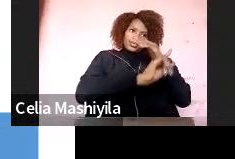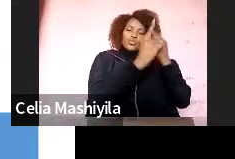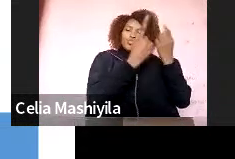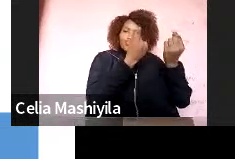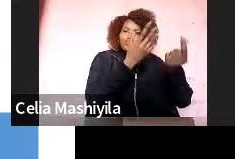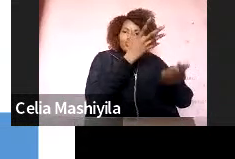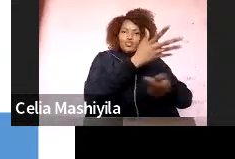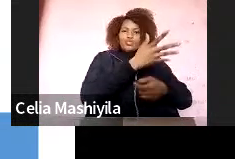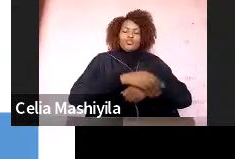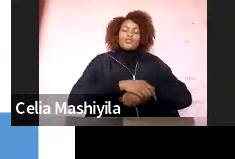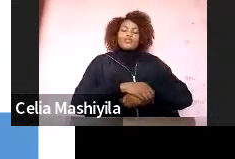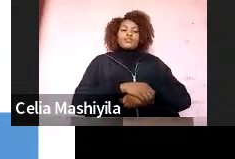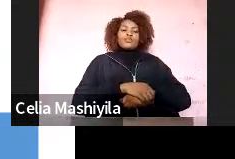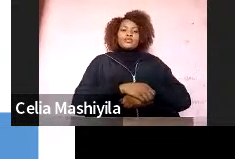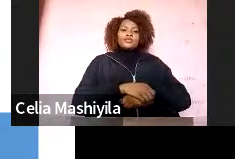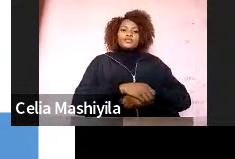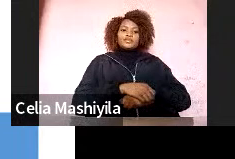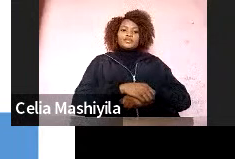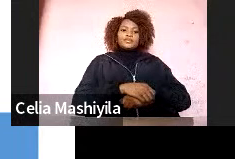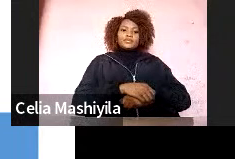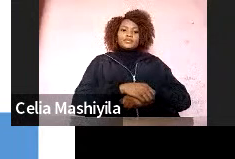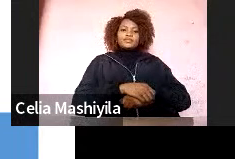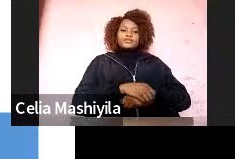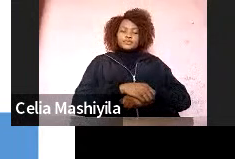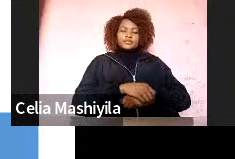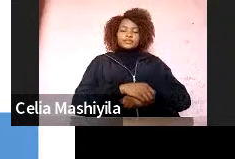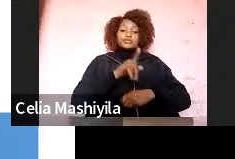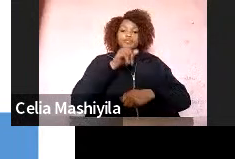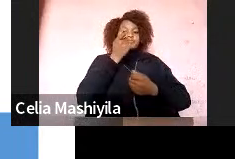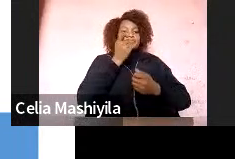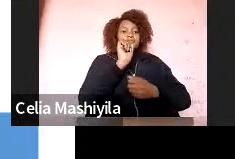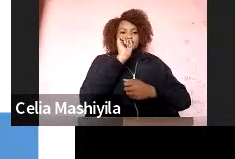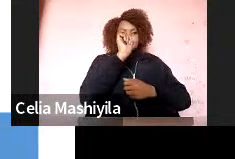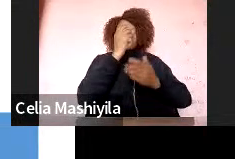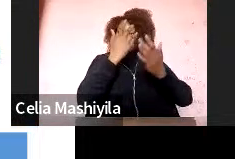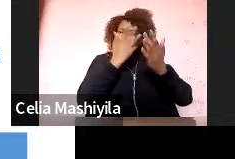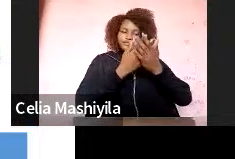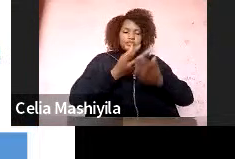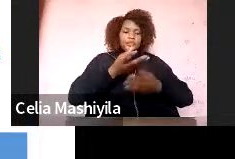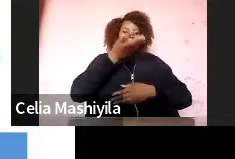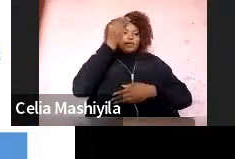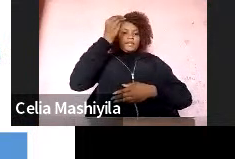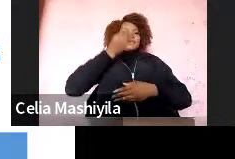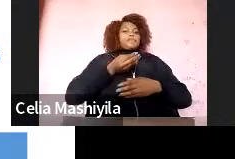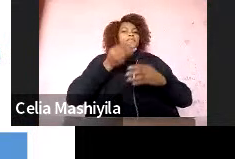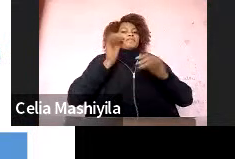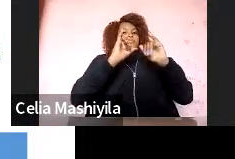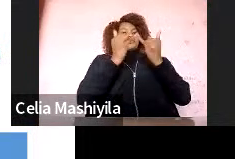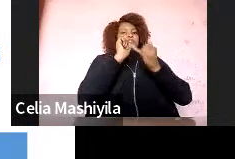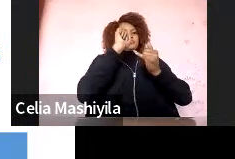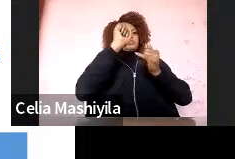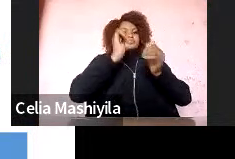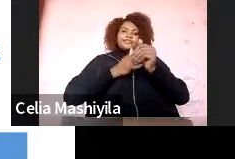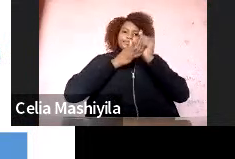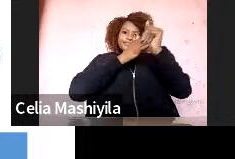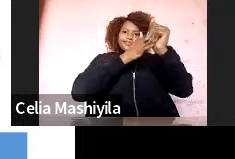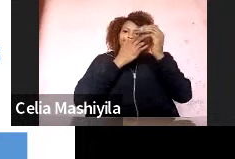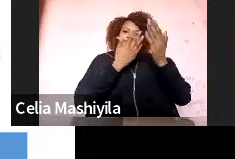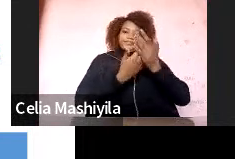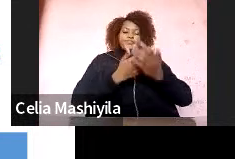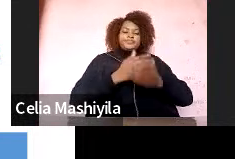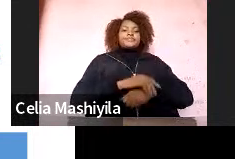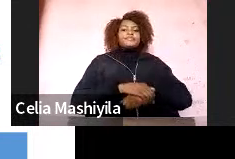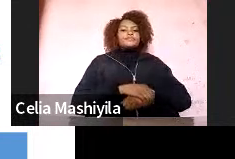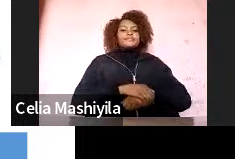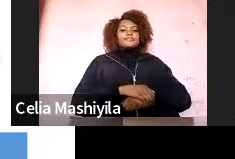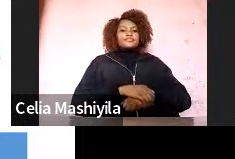an effort for you to retrieve the money which is due to run your business. Yes, we are saying you